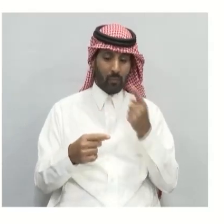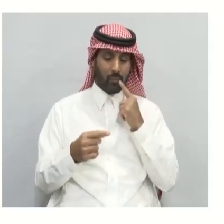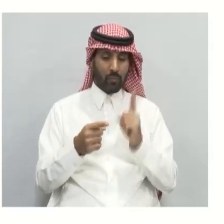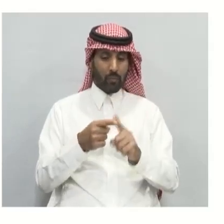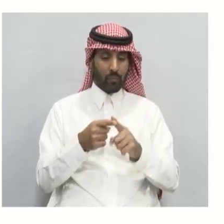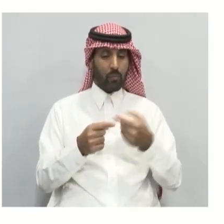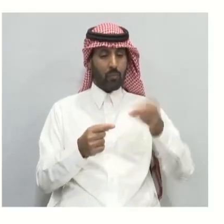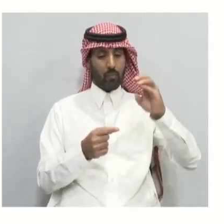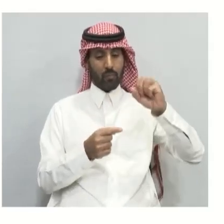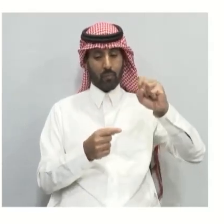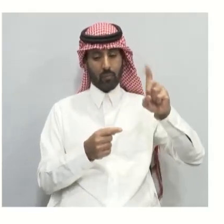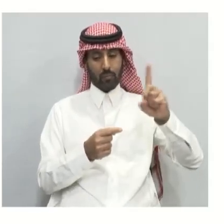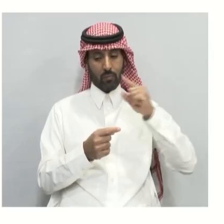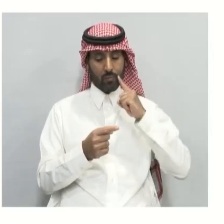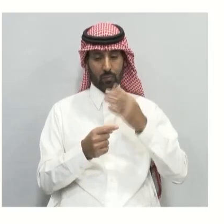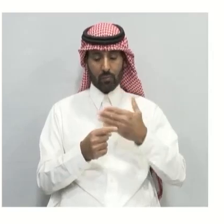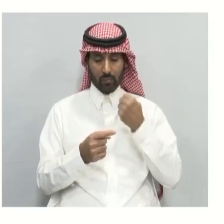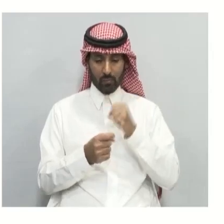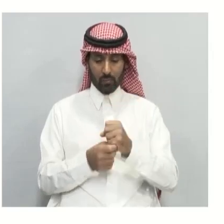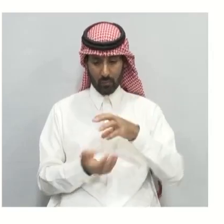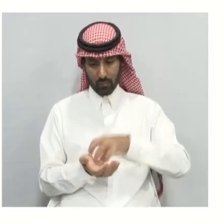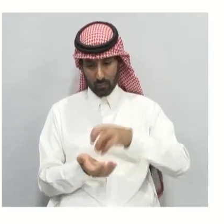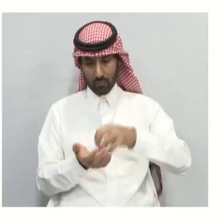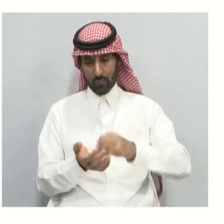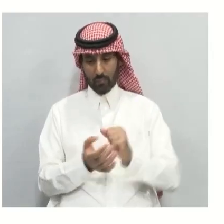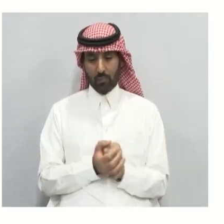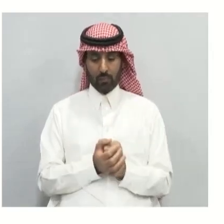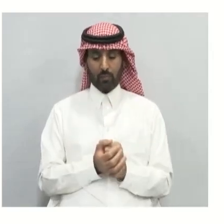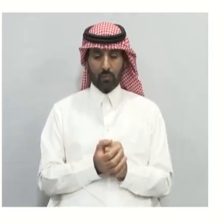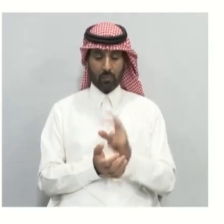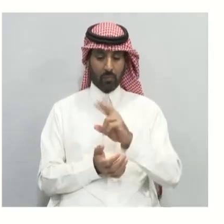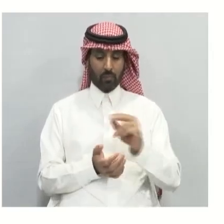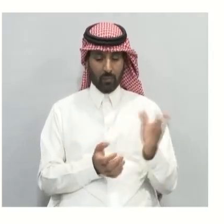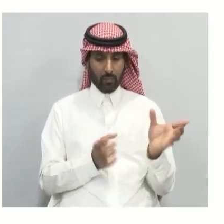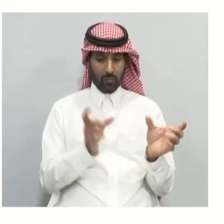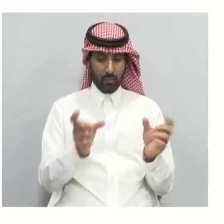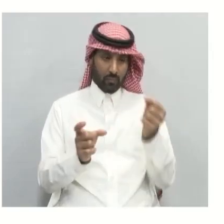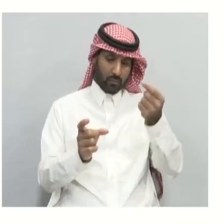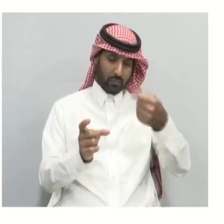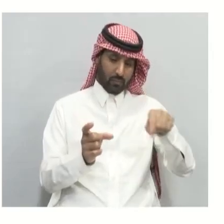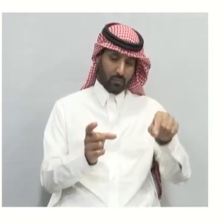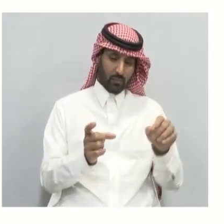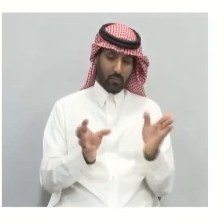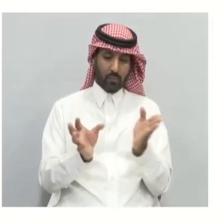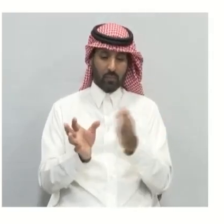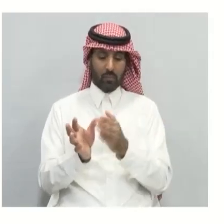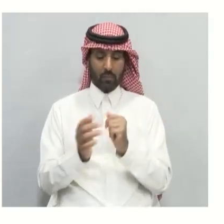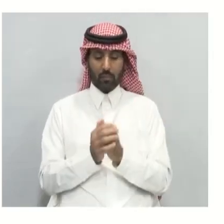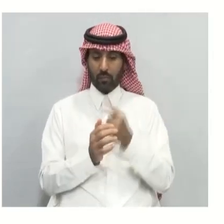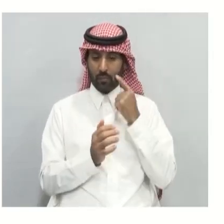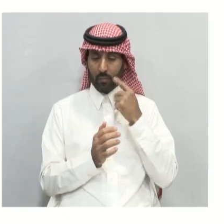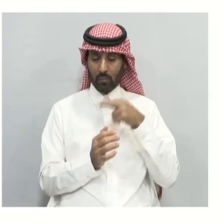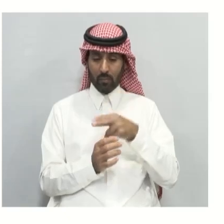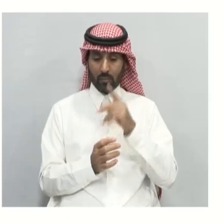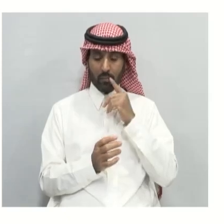could plus have moved. The second one in here, we will say, if the Wright brothers